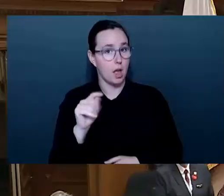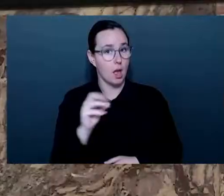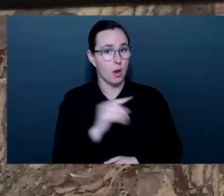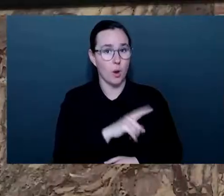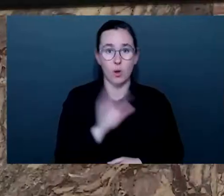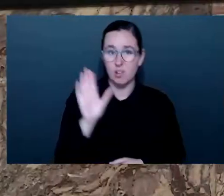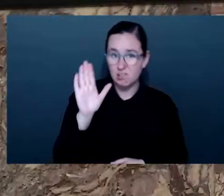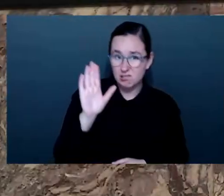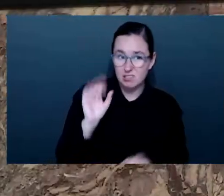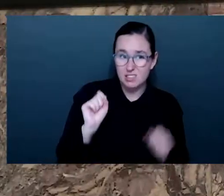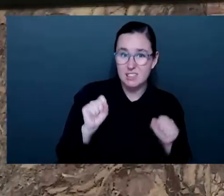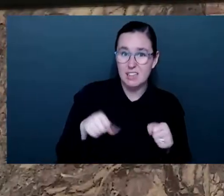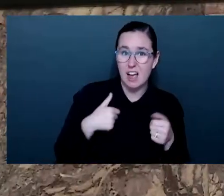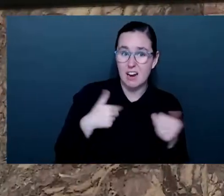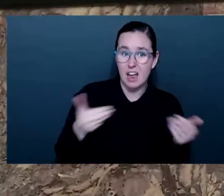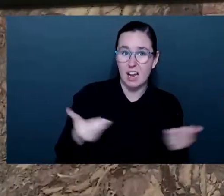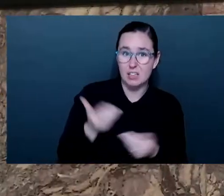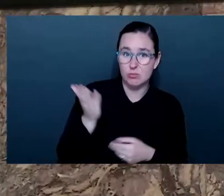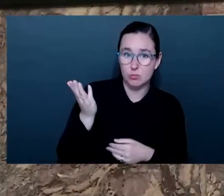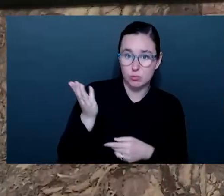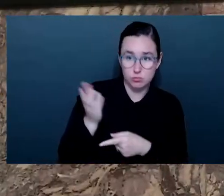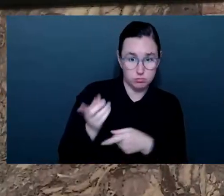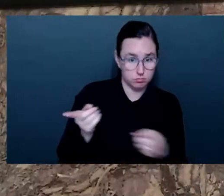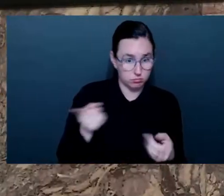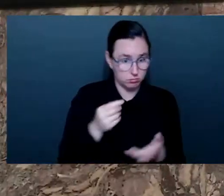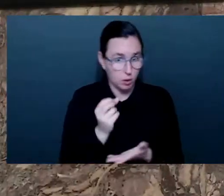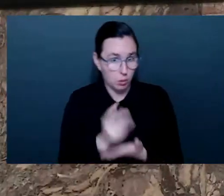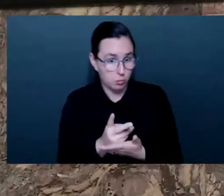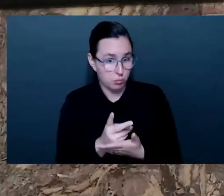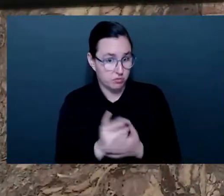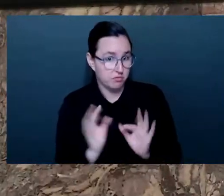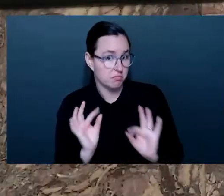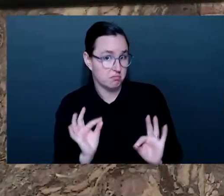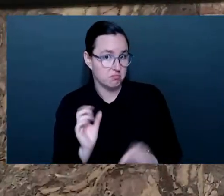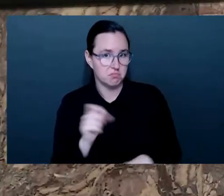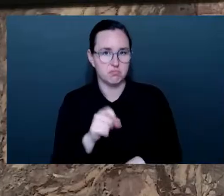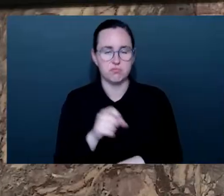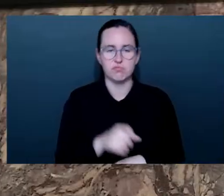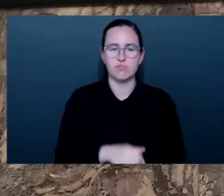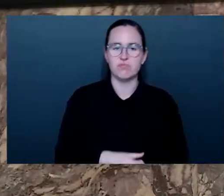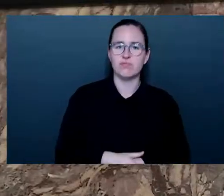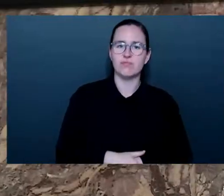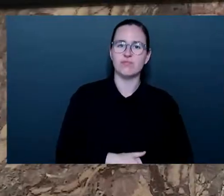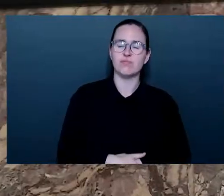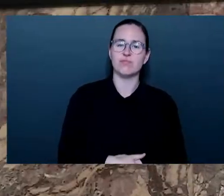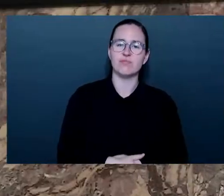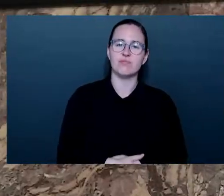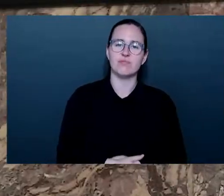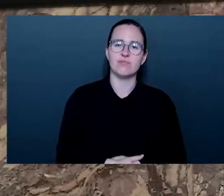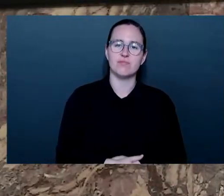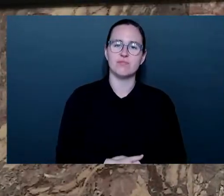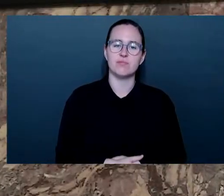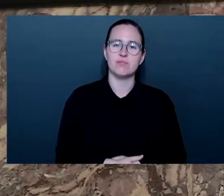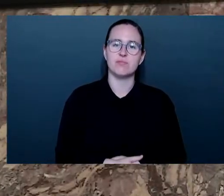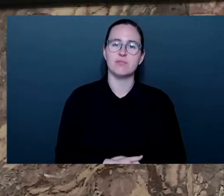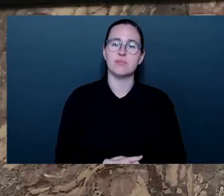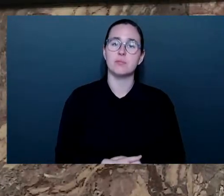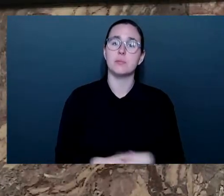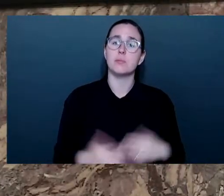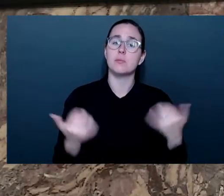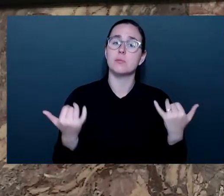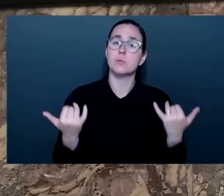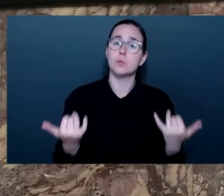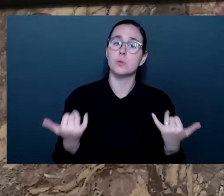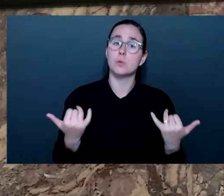Please proceed. Thank you, Mr. Speaker. Today, I am honored to introduce Shireen Sele